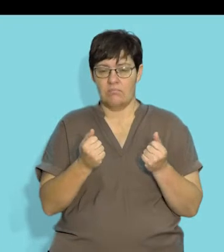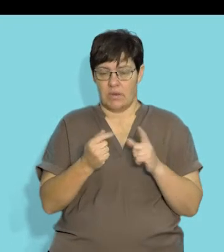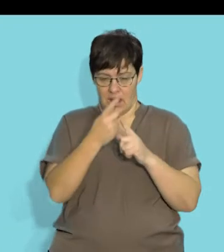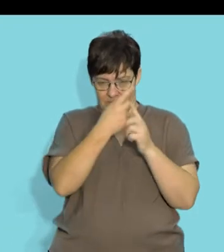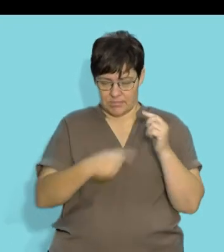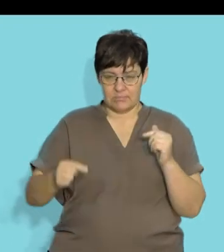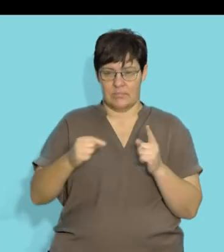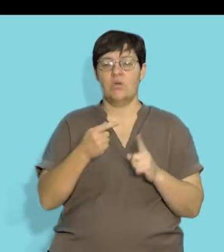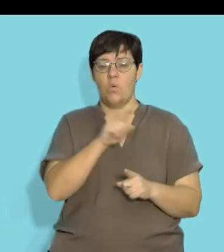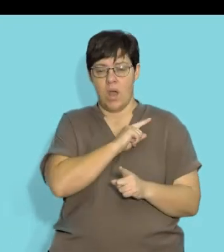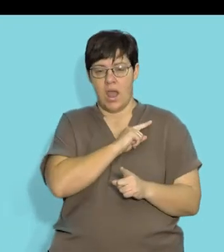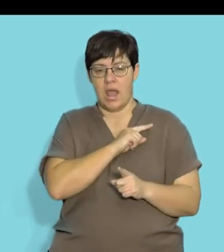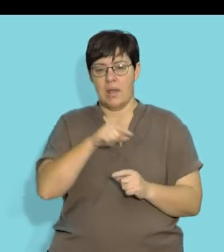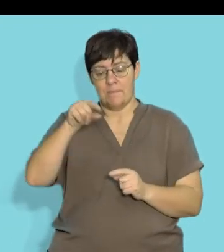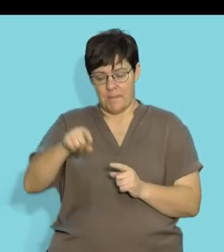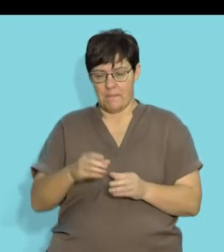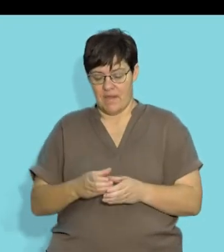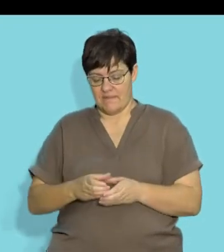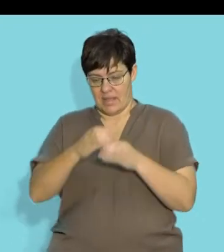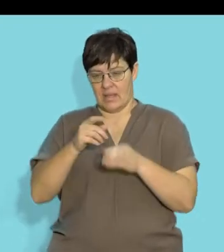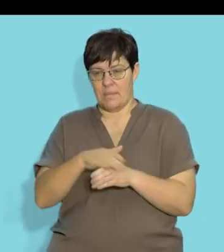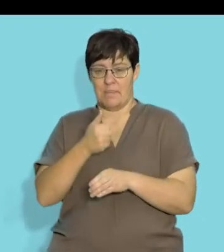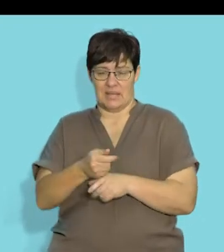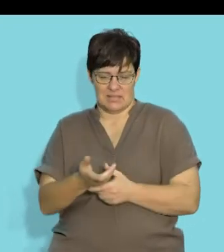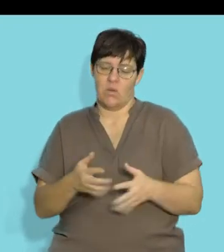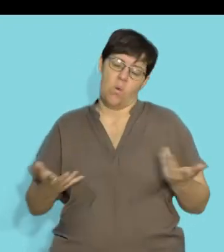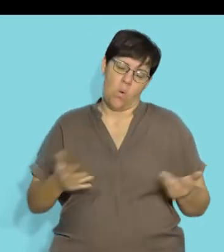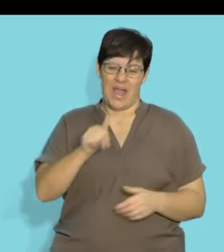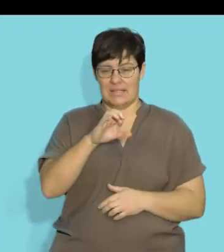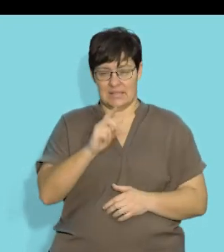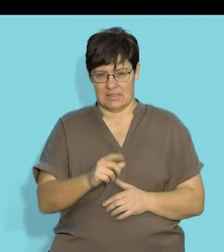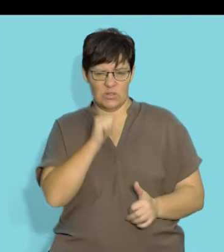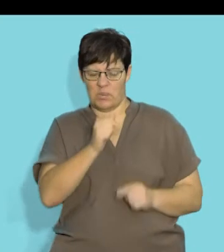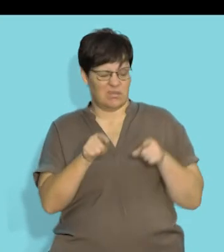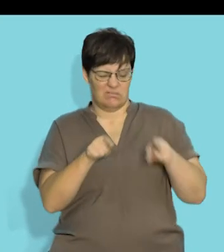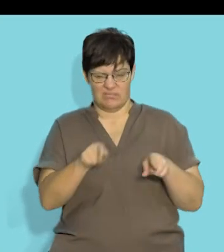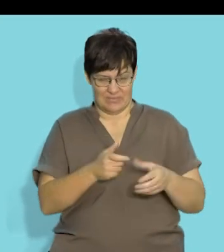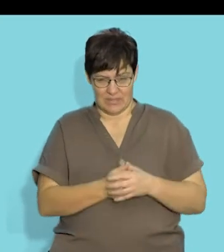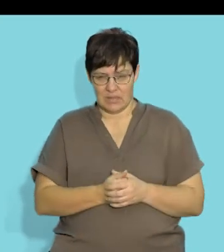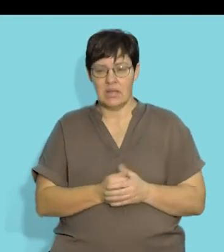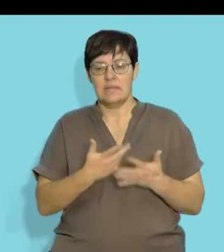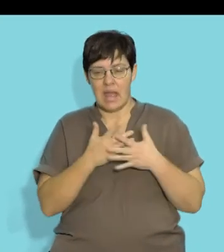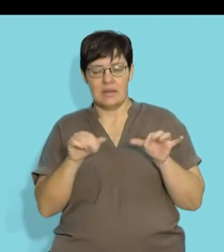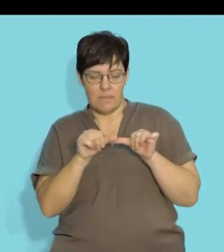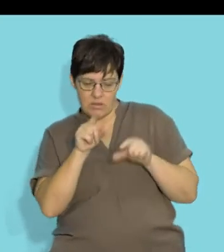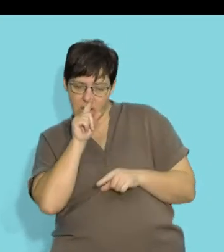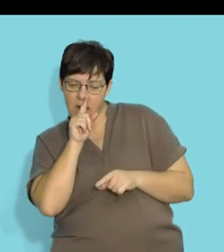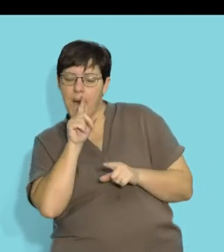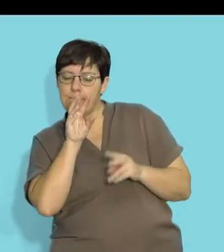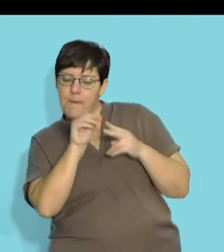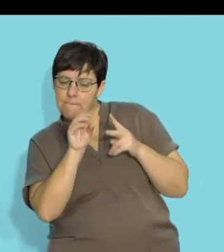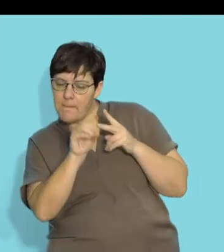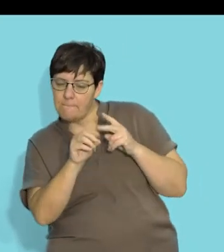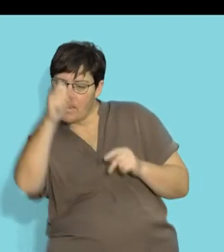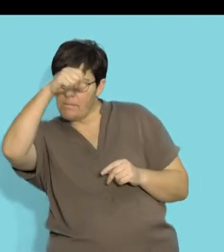come out of the burette so that it reacts with the base, it could be the acid or the base, it doesn't matter, and then you can keep measurements or